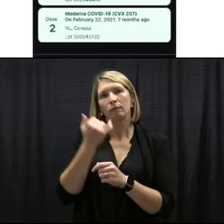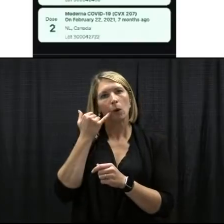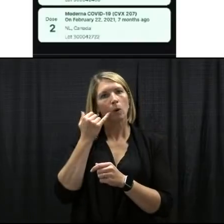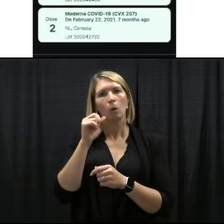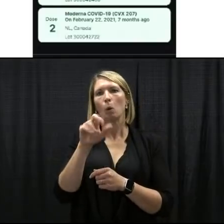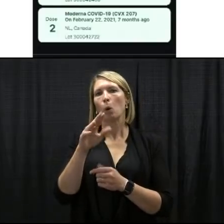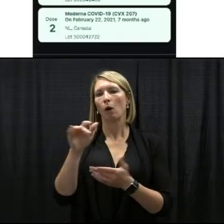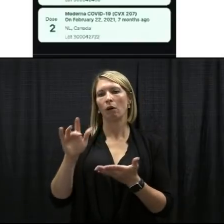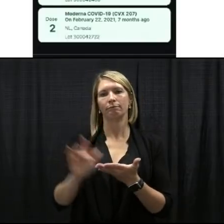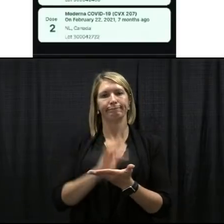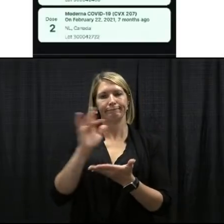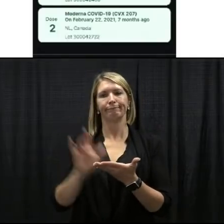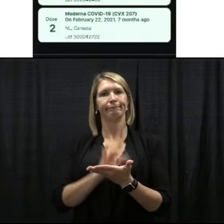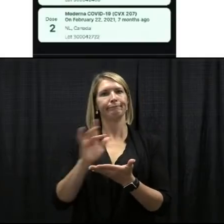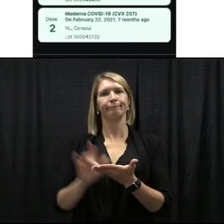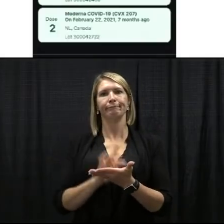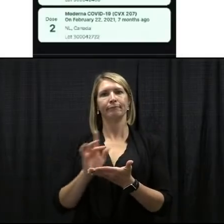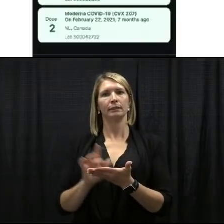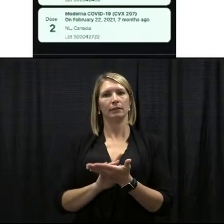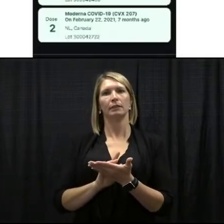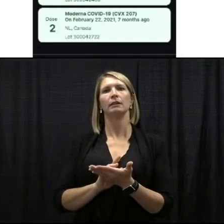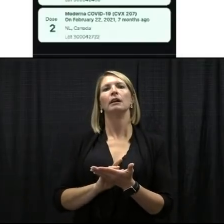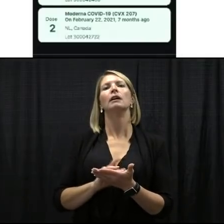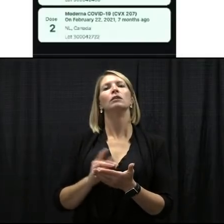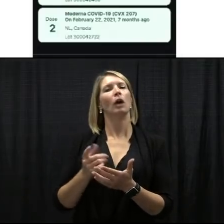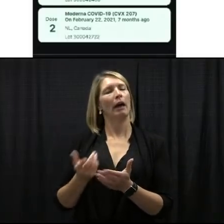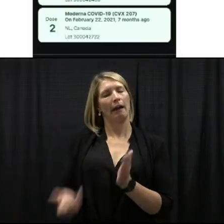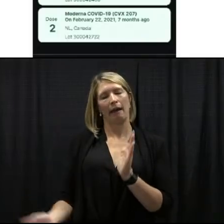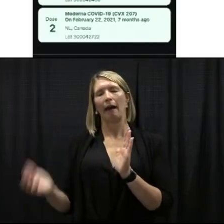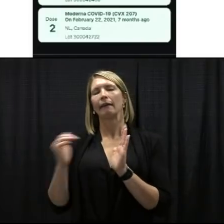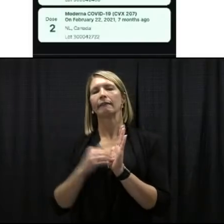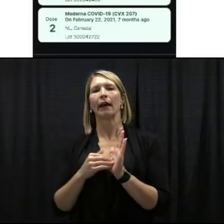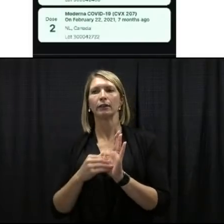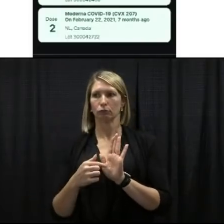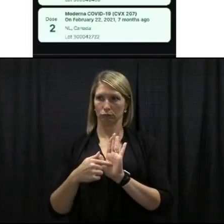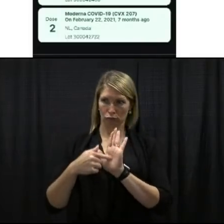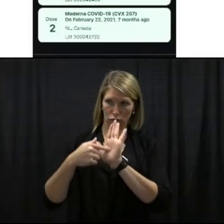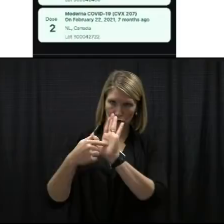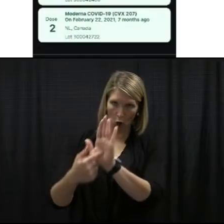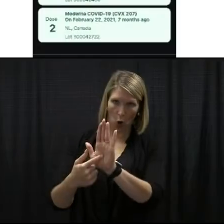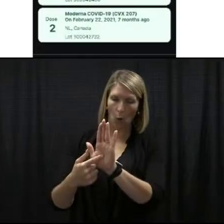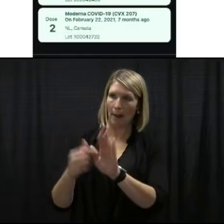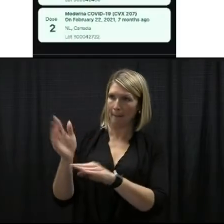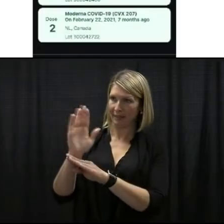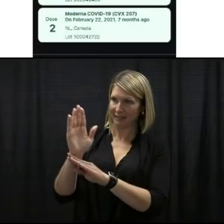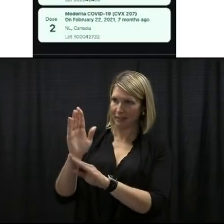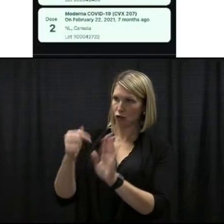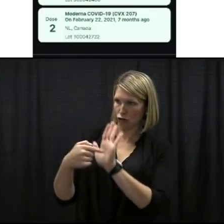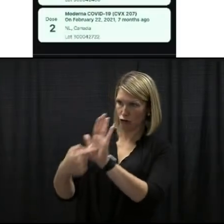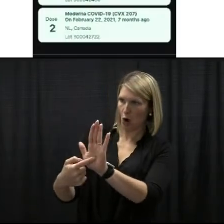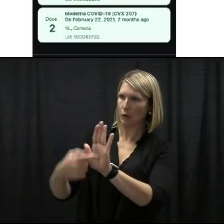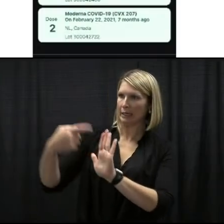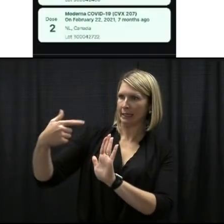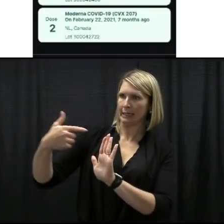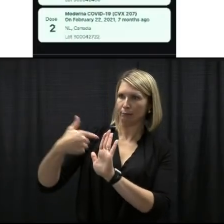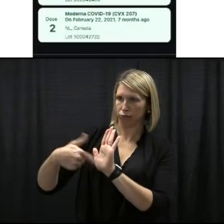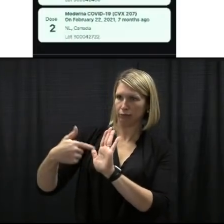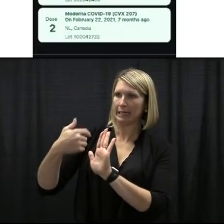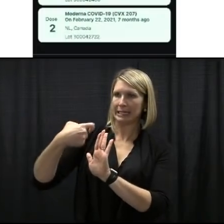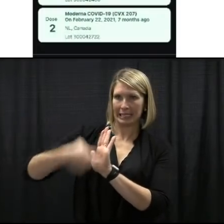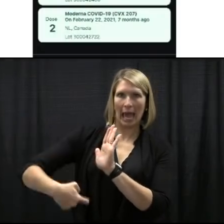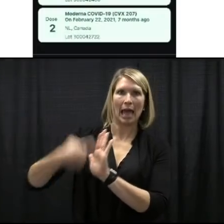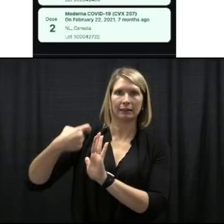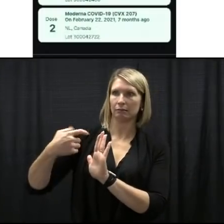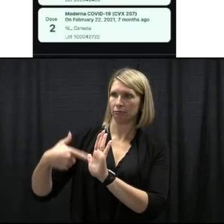it'll turn green or red to say yes, they meet the rules, or no, they don't meet the rules, as well as showing the name of the individual.